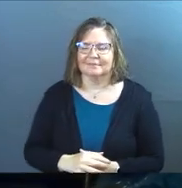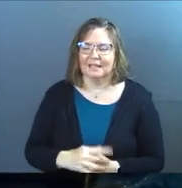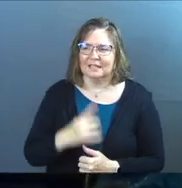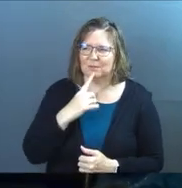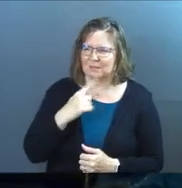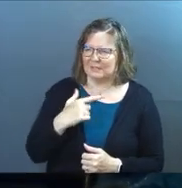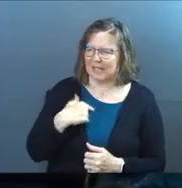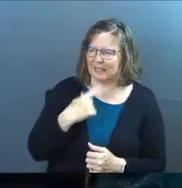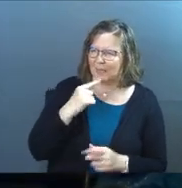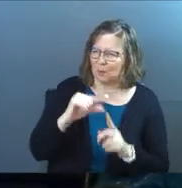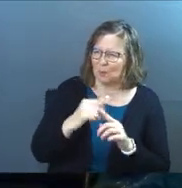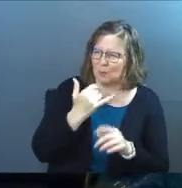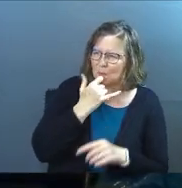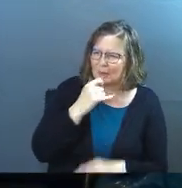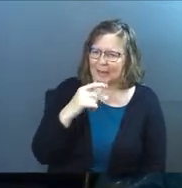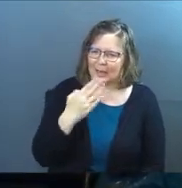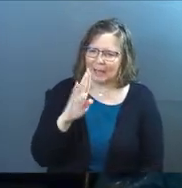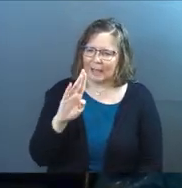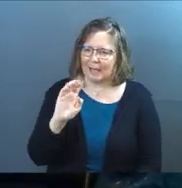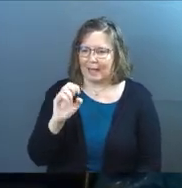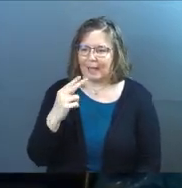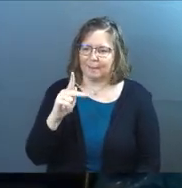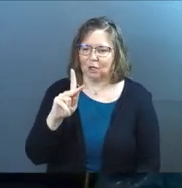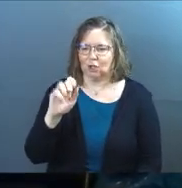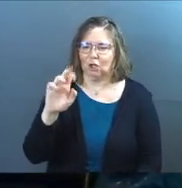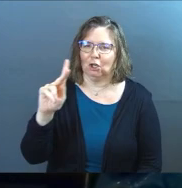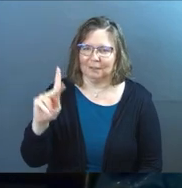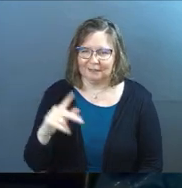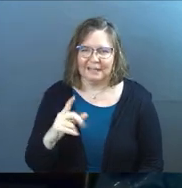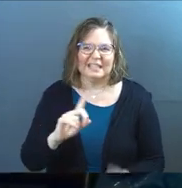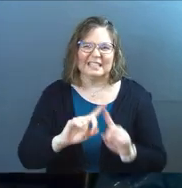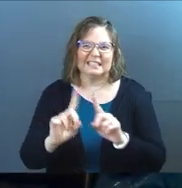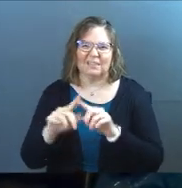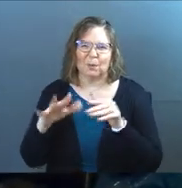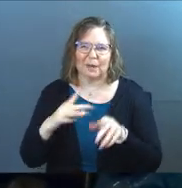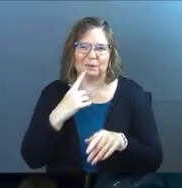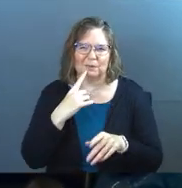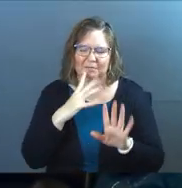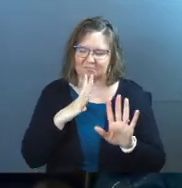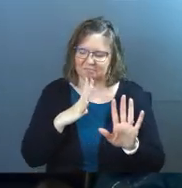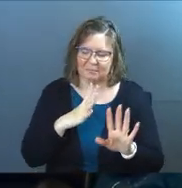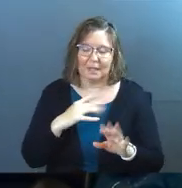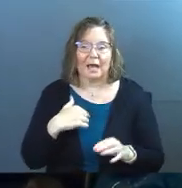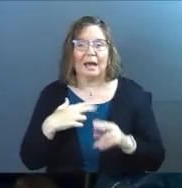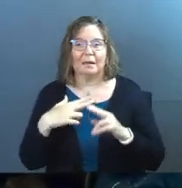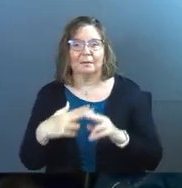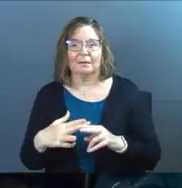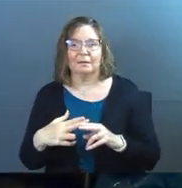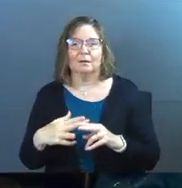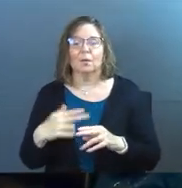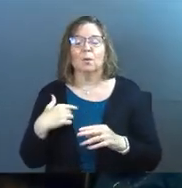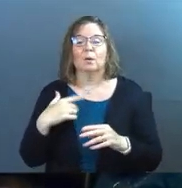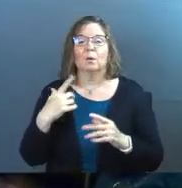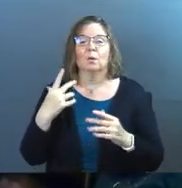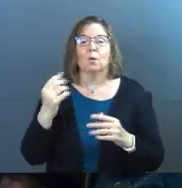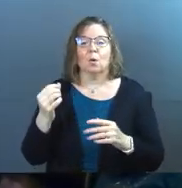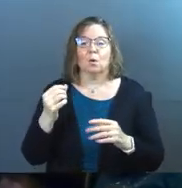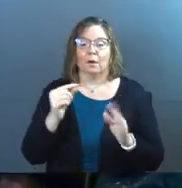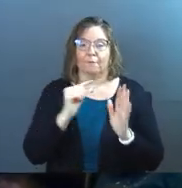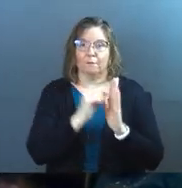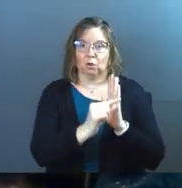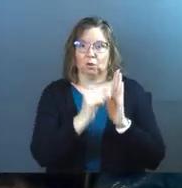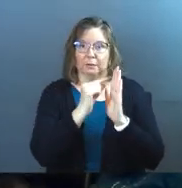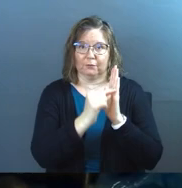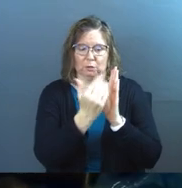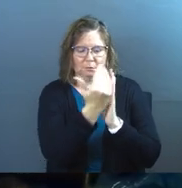you are like, you're saying it wrong. It's Habakkuk, and there's all kinds of different pronunciations. That's fine. I'm calling it Habakkuk. And we're going to go verse by